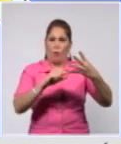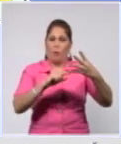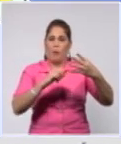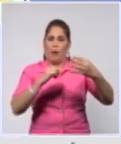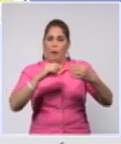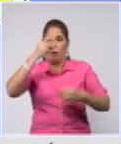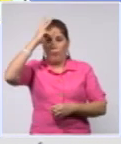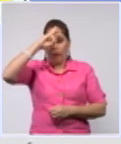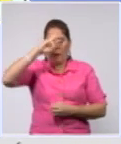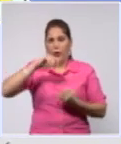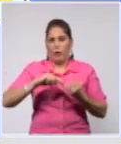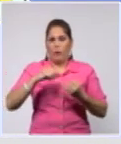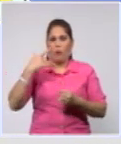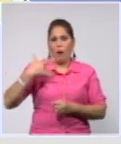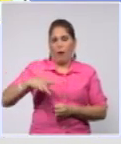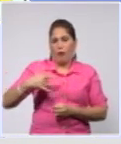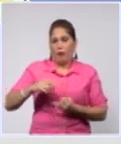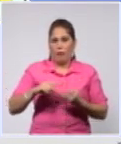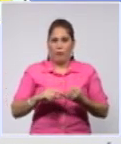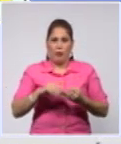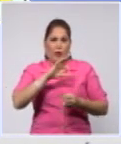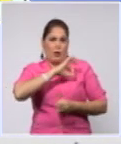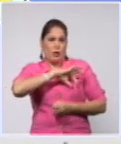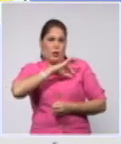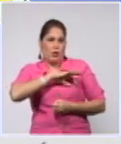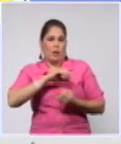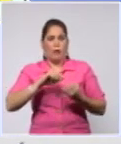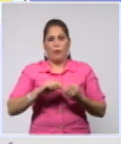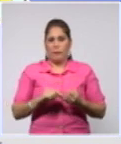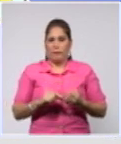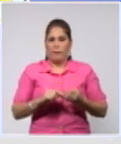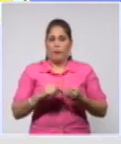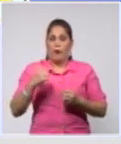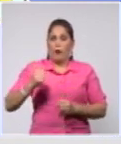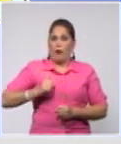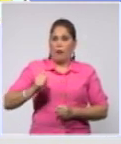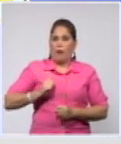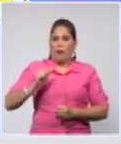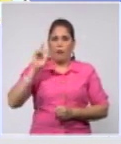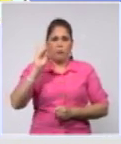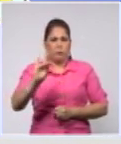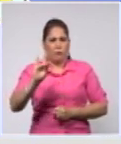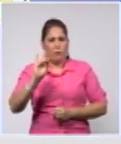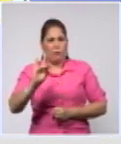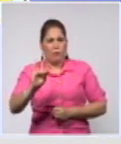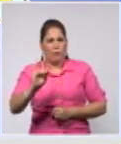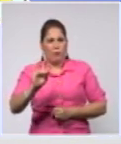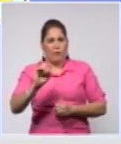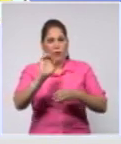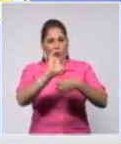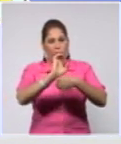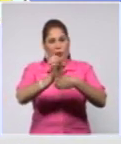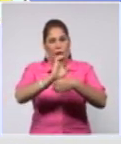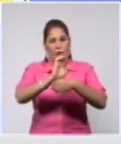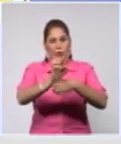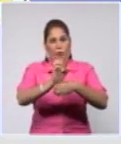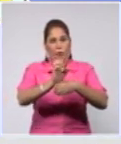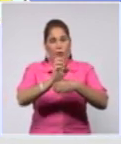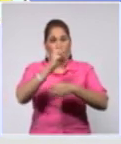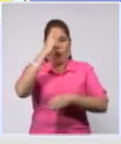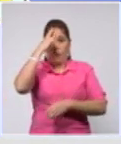Peru, Colombia, Mexico, Argentina, Chile, Canada,